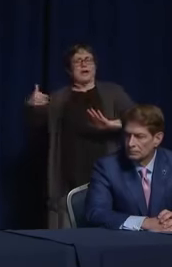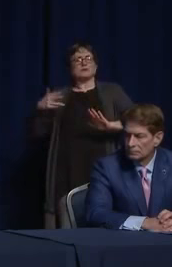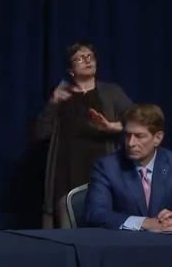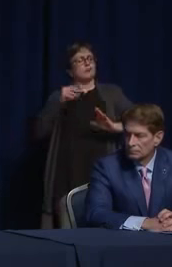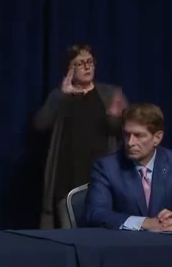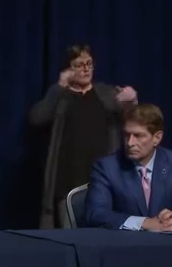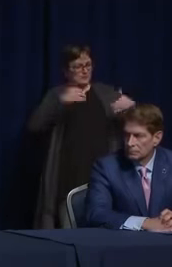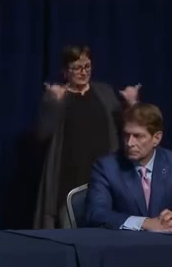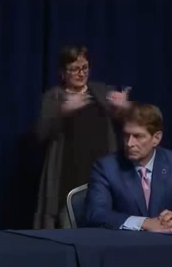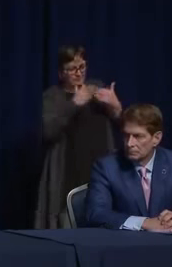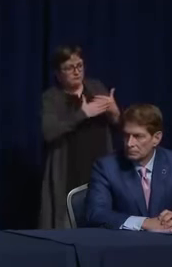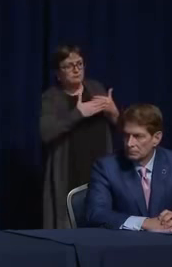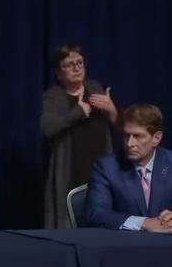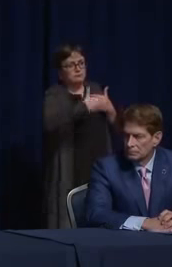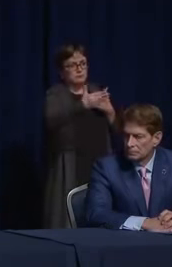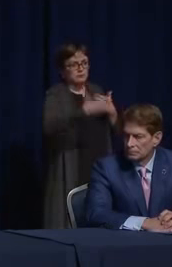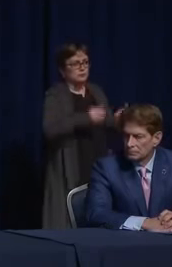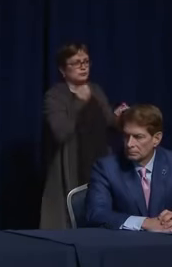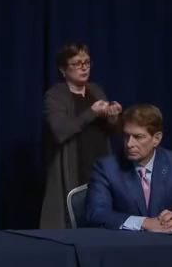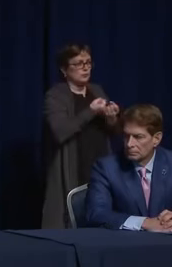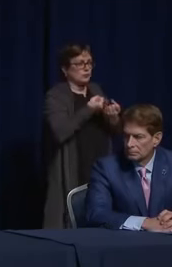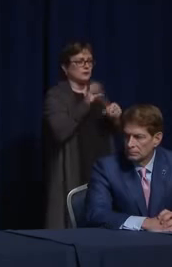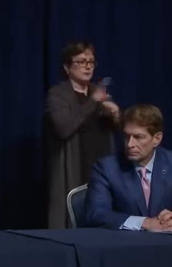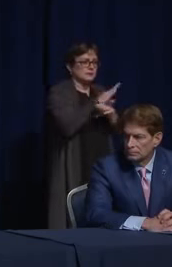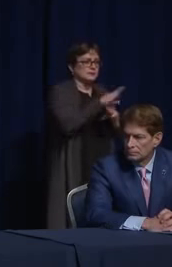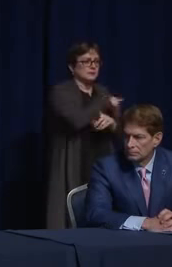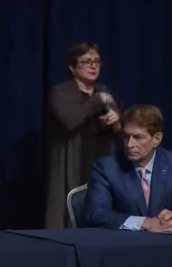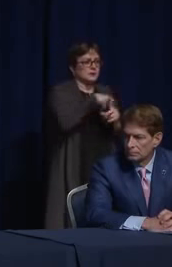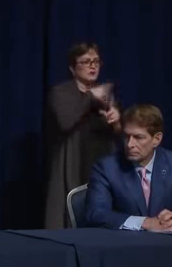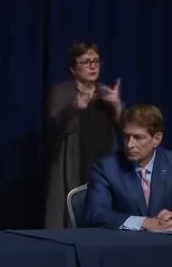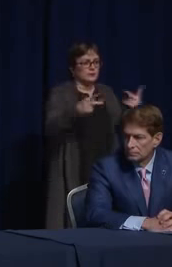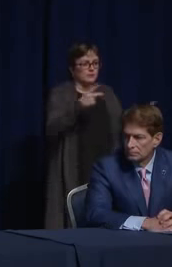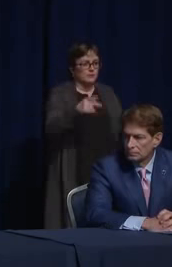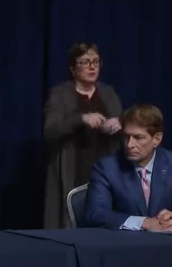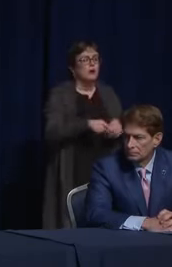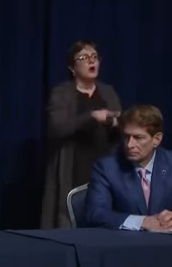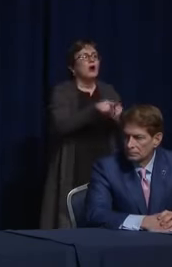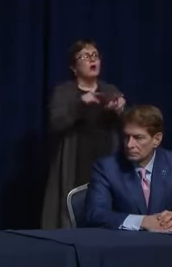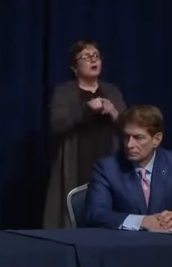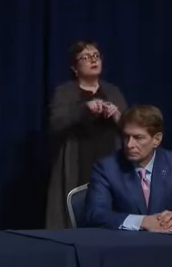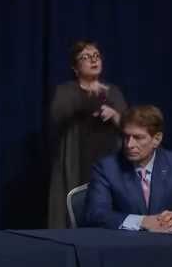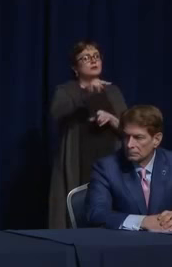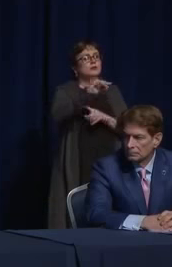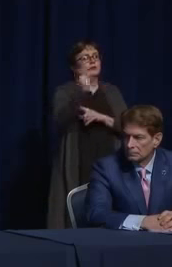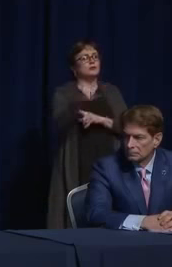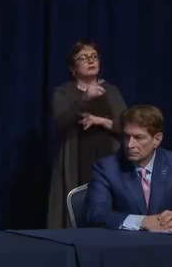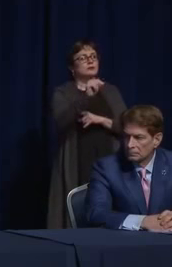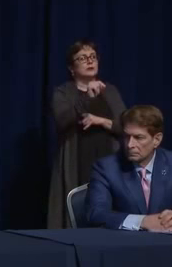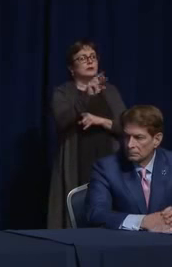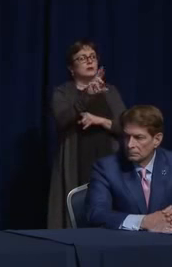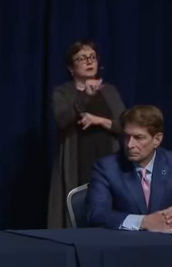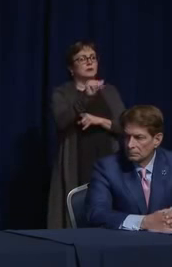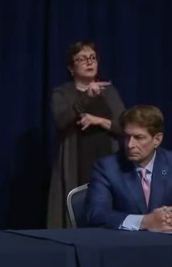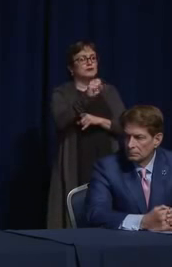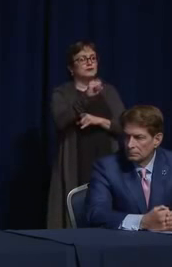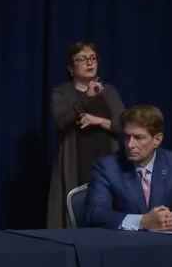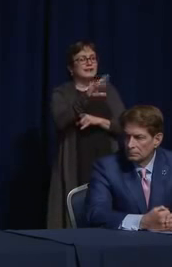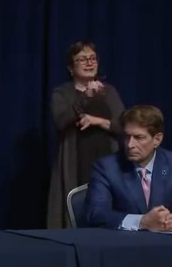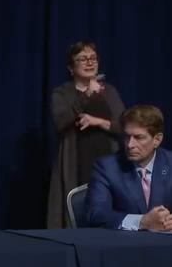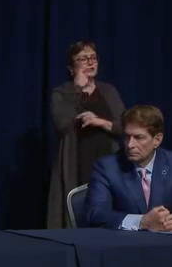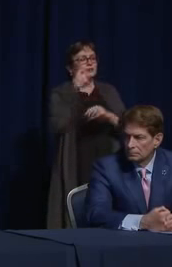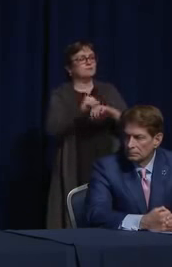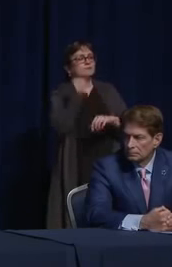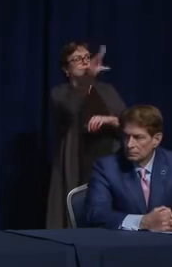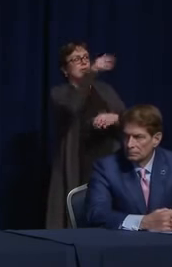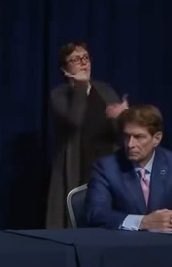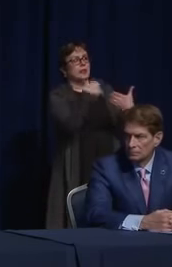people and our businesses. I also want to add that NJ Transit just submitted a letter to our congressional